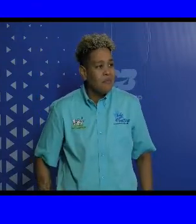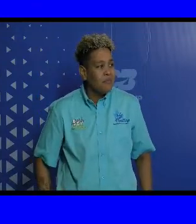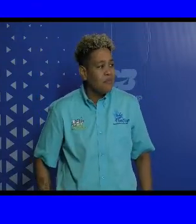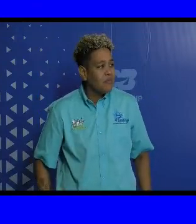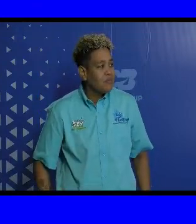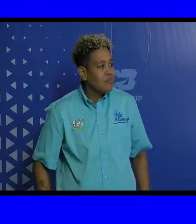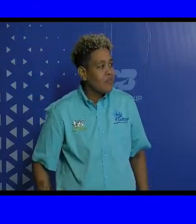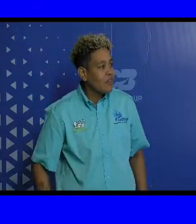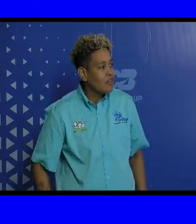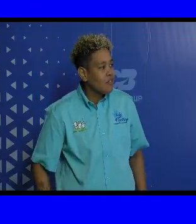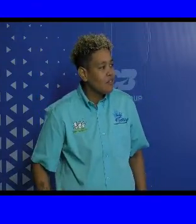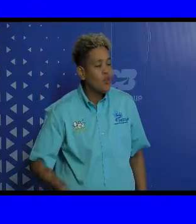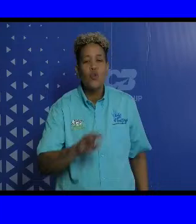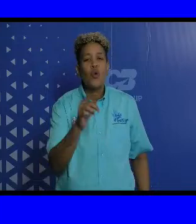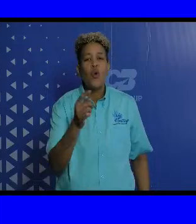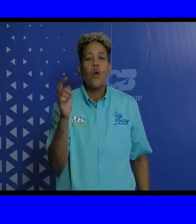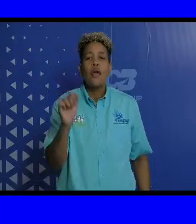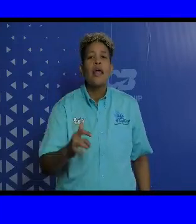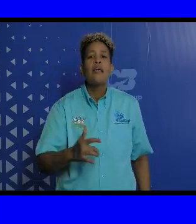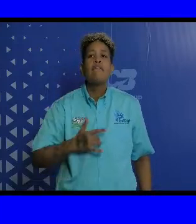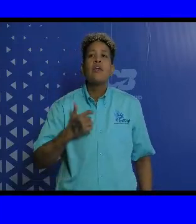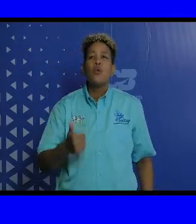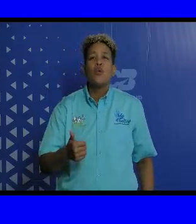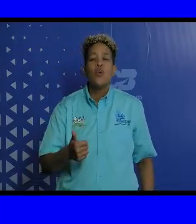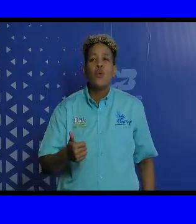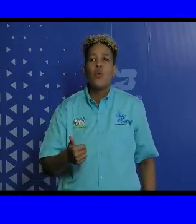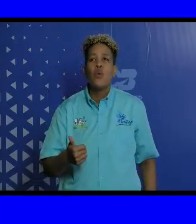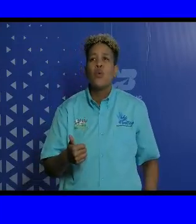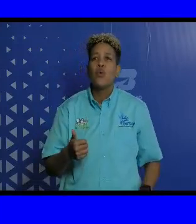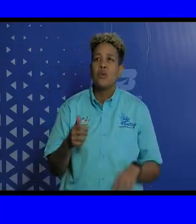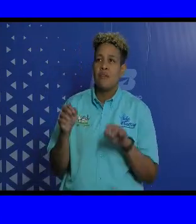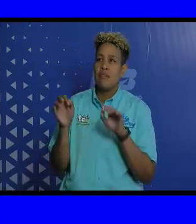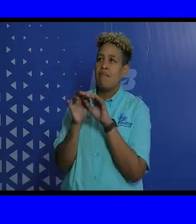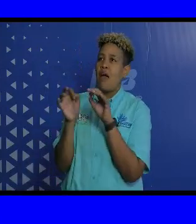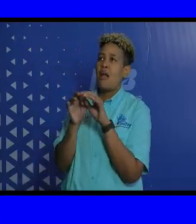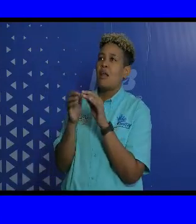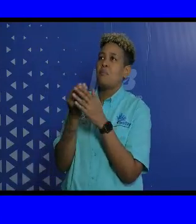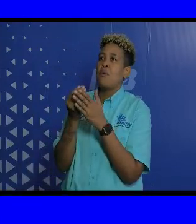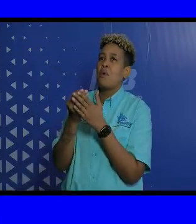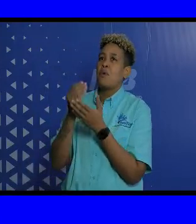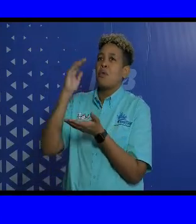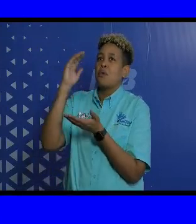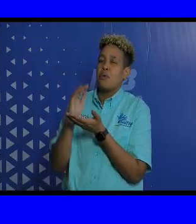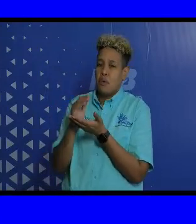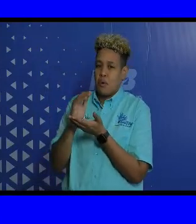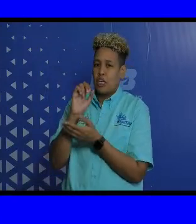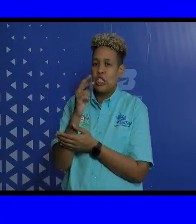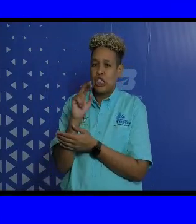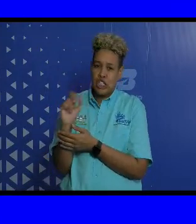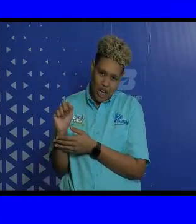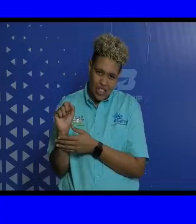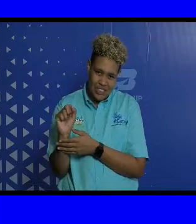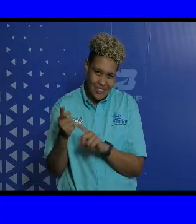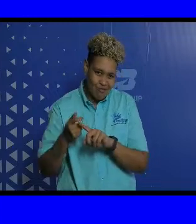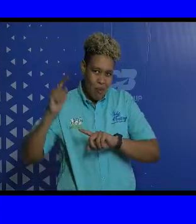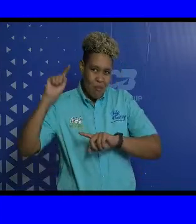No one can feel good about issuing shares that